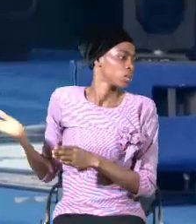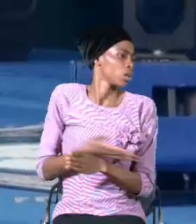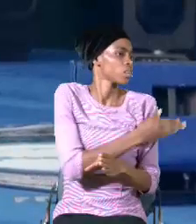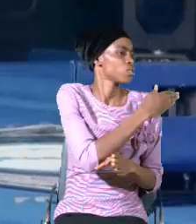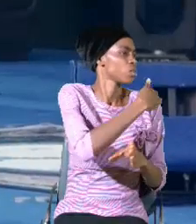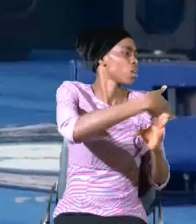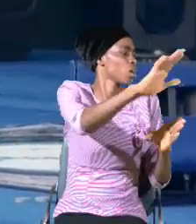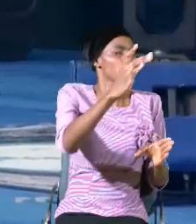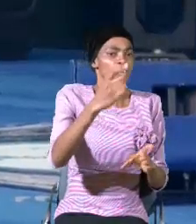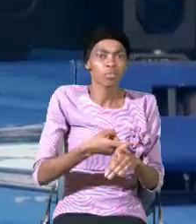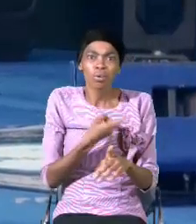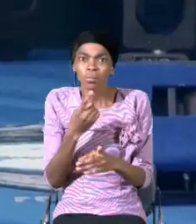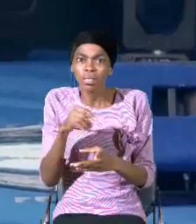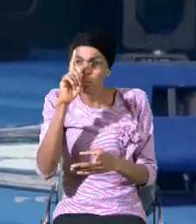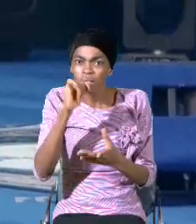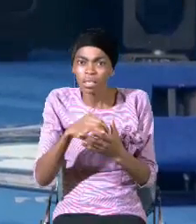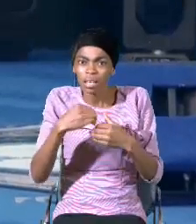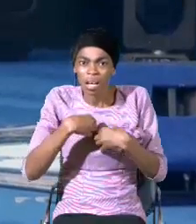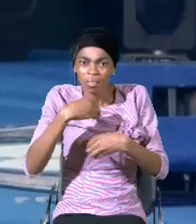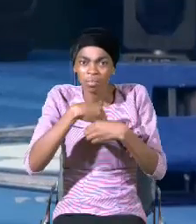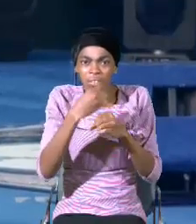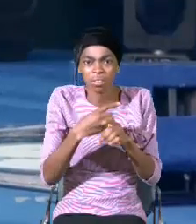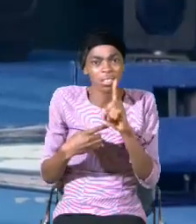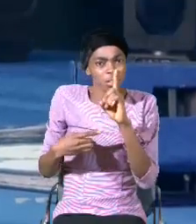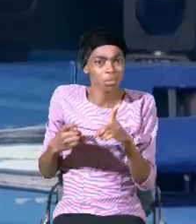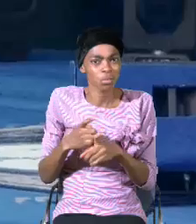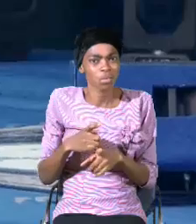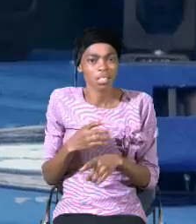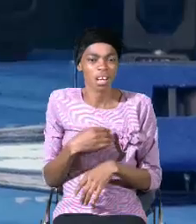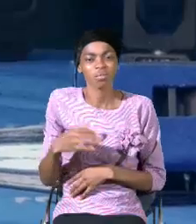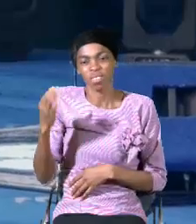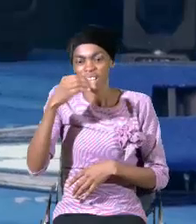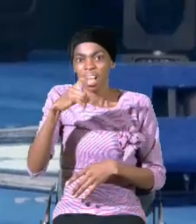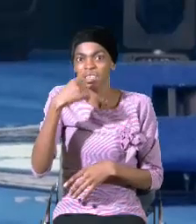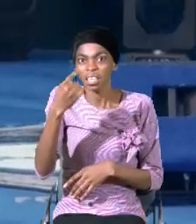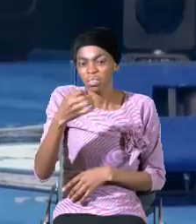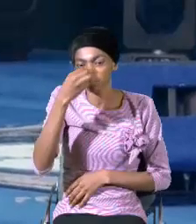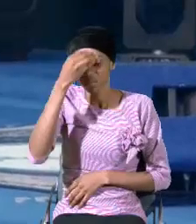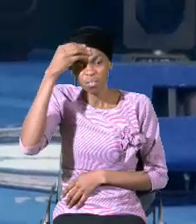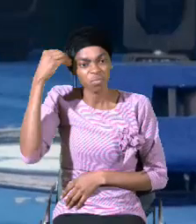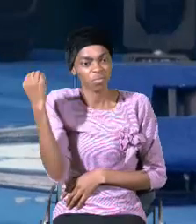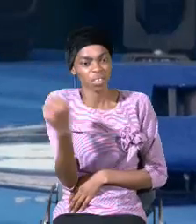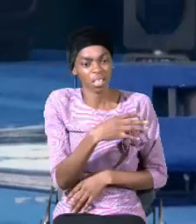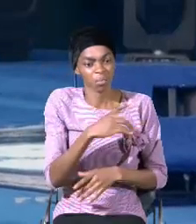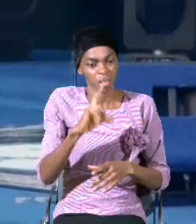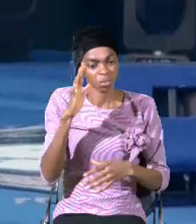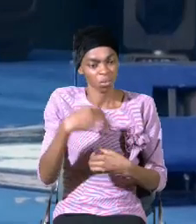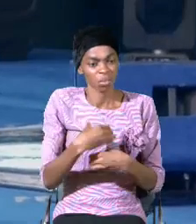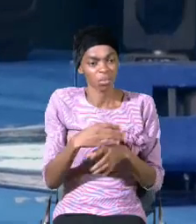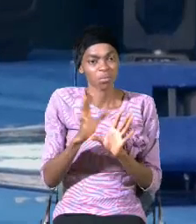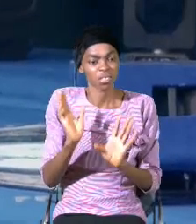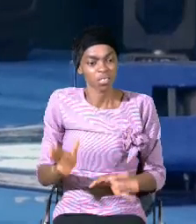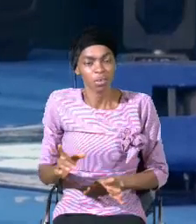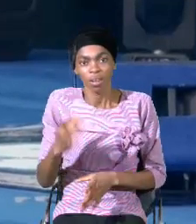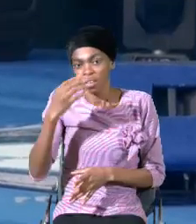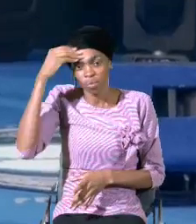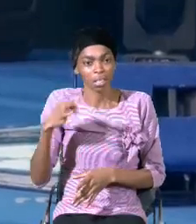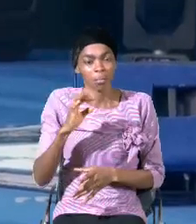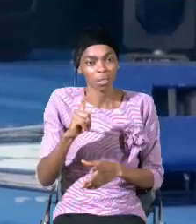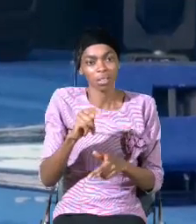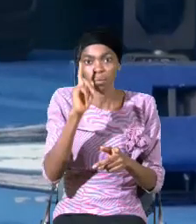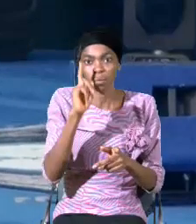one who has created you and say, forget about the creator, forget about your maker. Forget about the one that